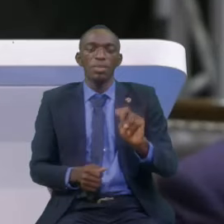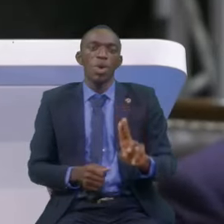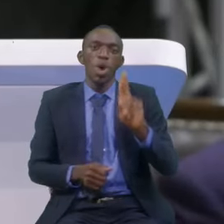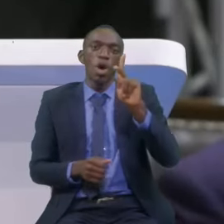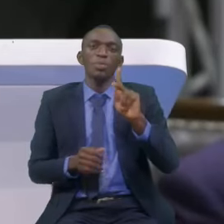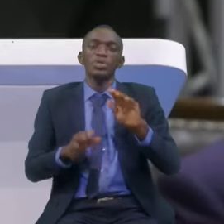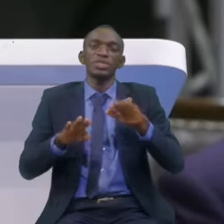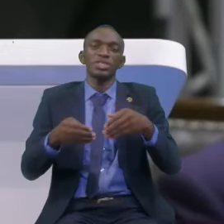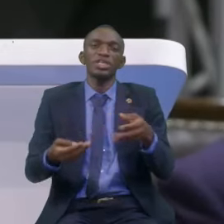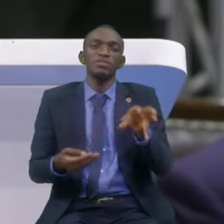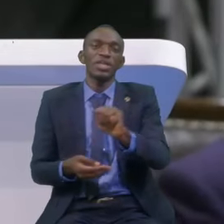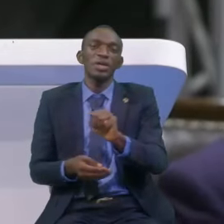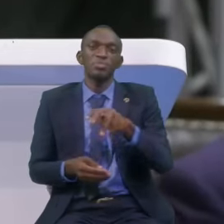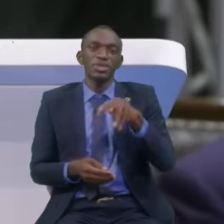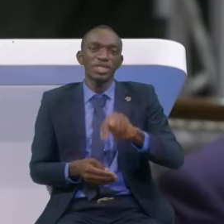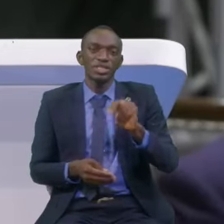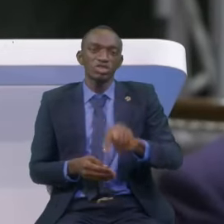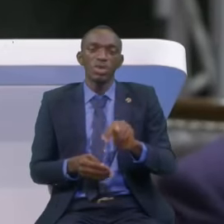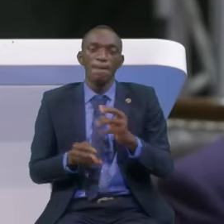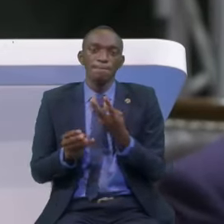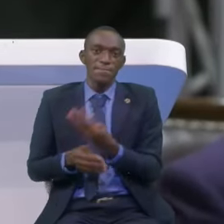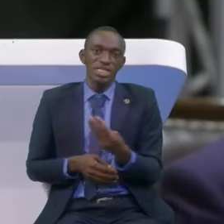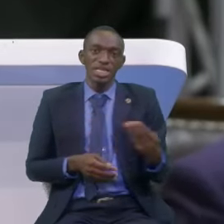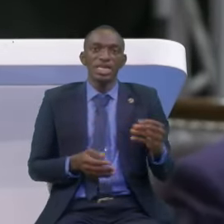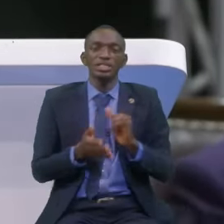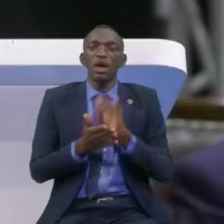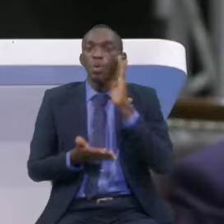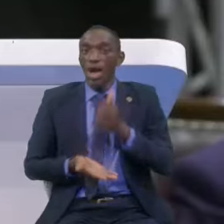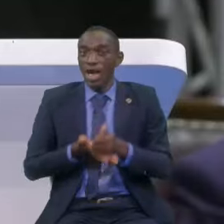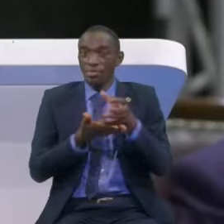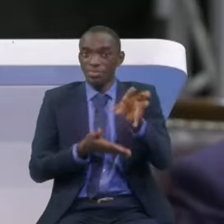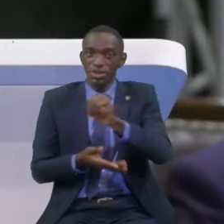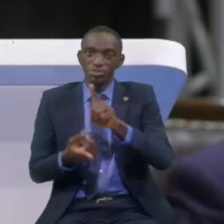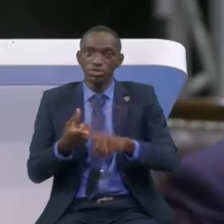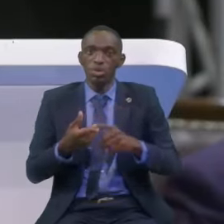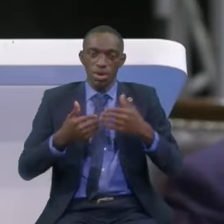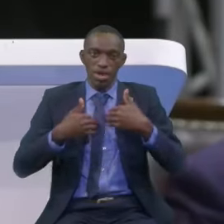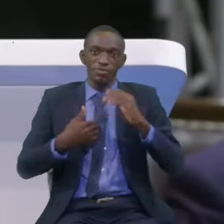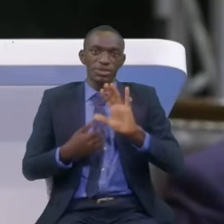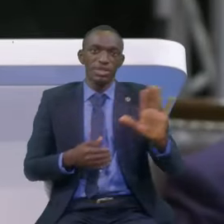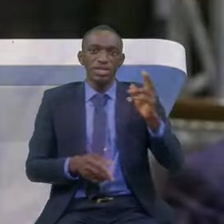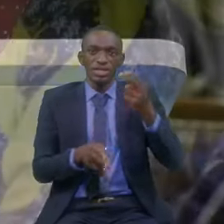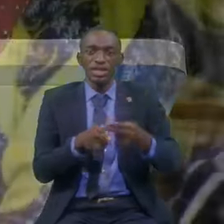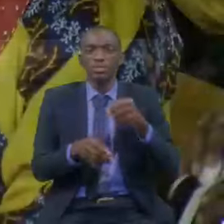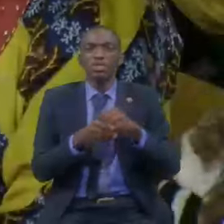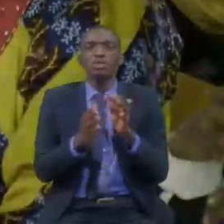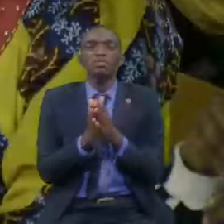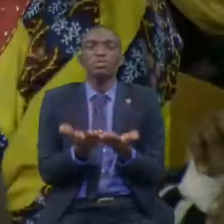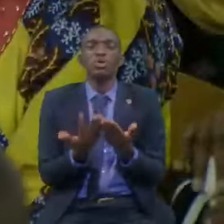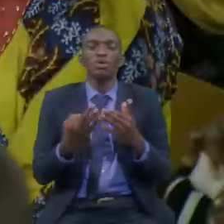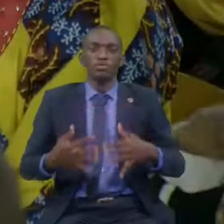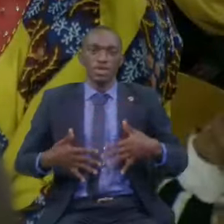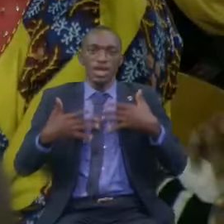them retain their names in the book of life and maintain a consistent walk with